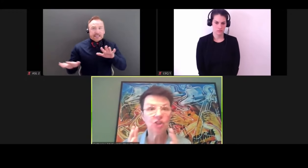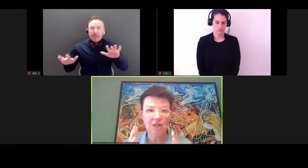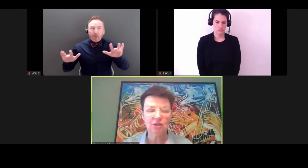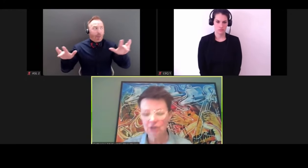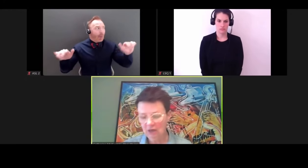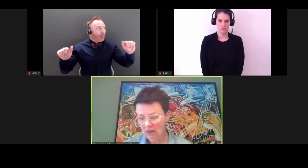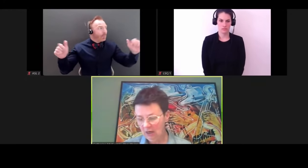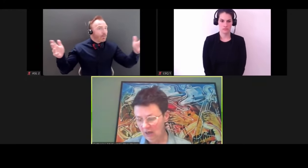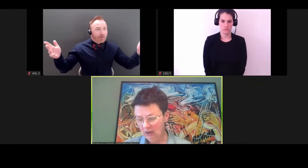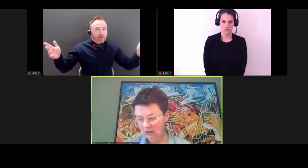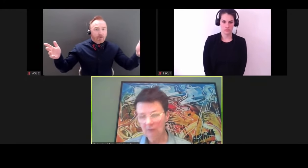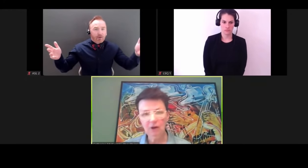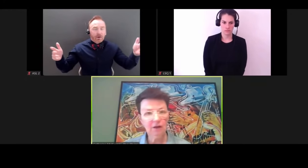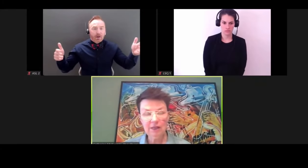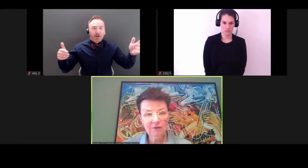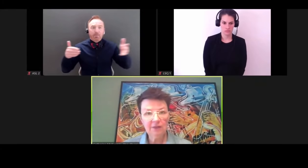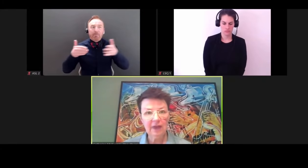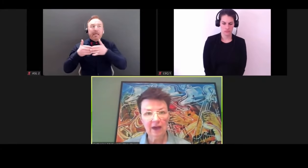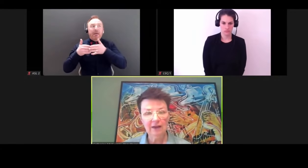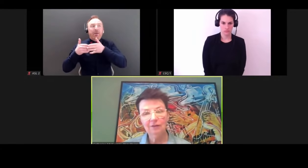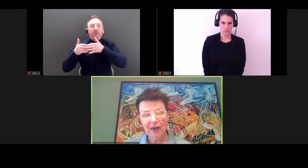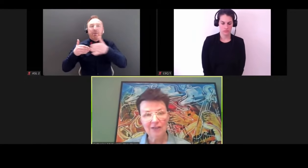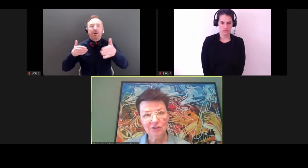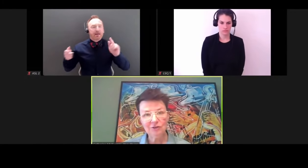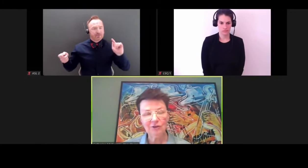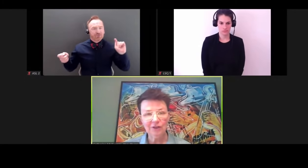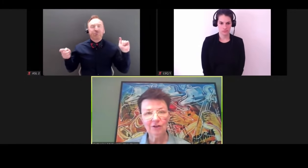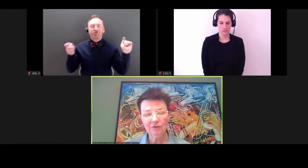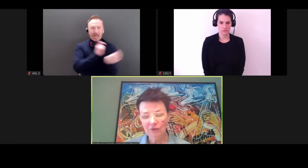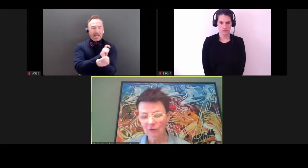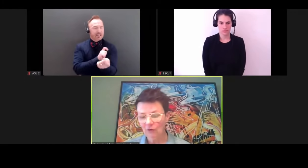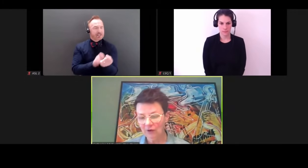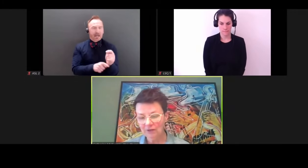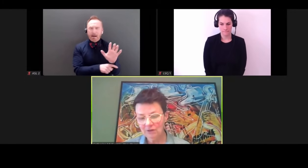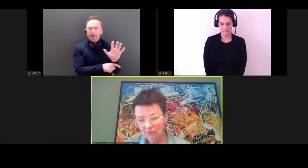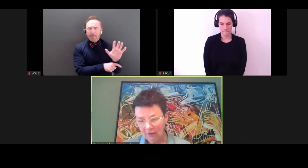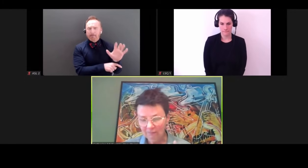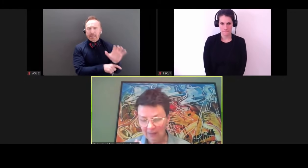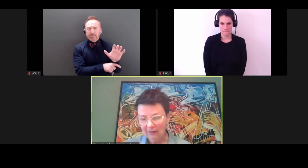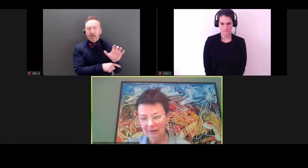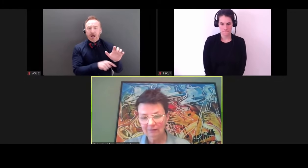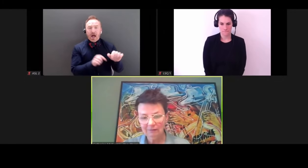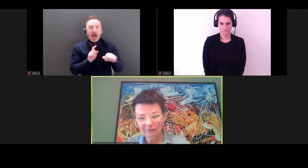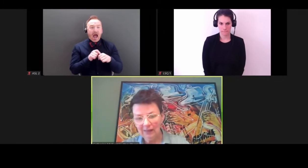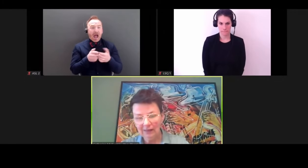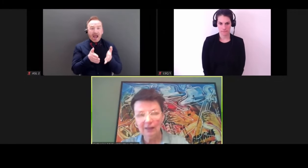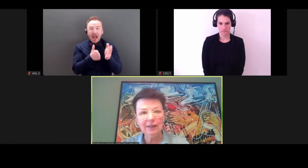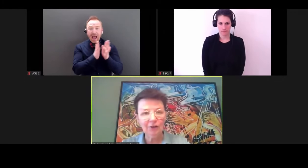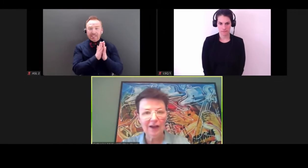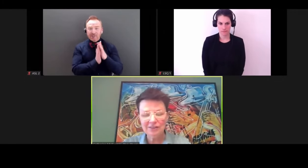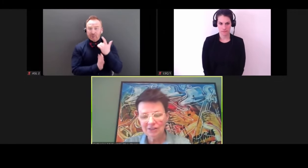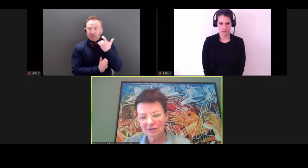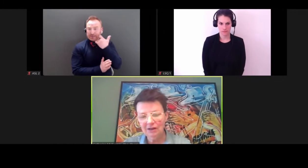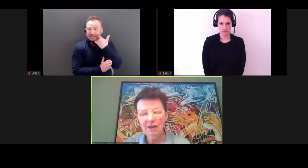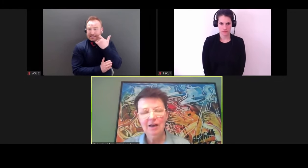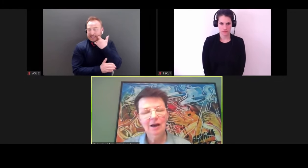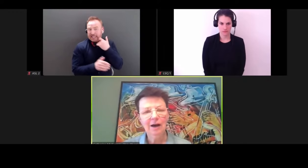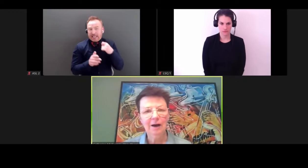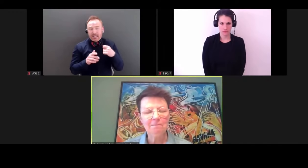It has to change. So I'm gonna leave it at that. I've asked you earlier if you were going to, I didn't get a clear